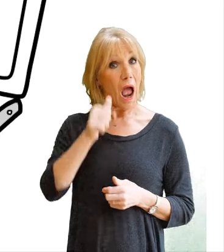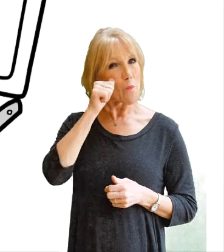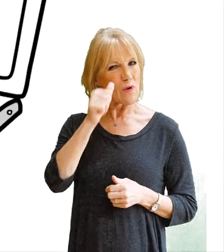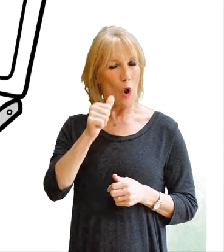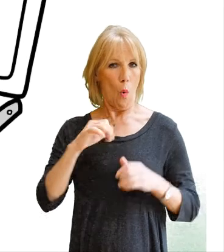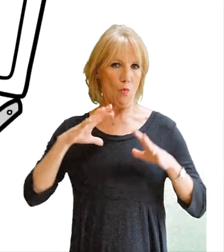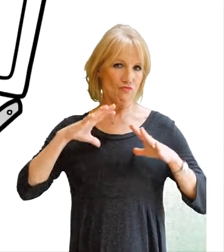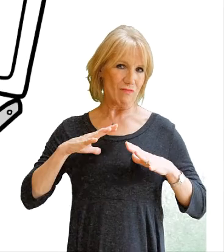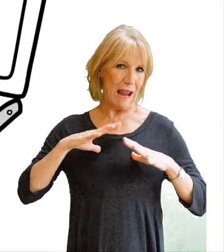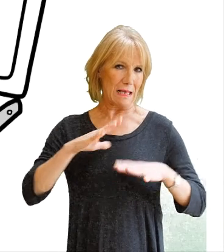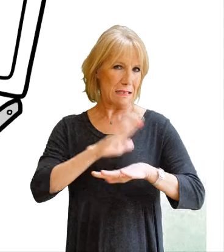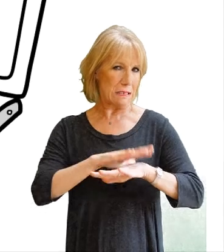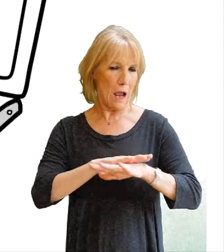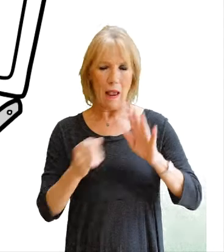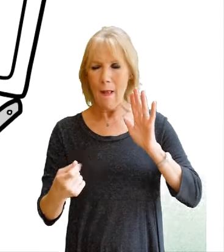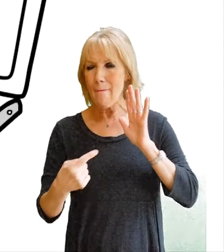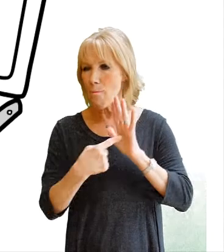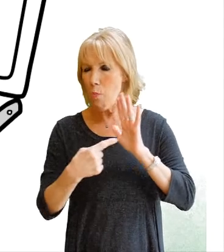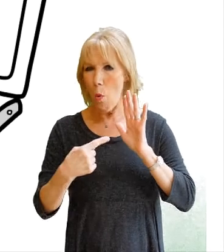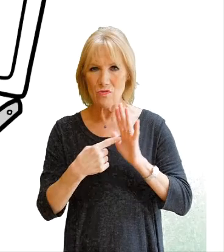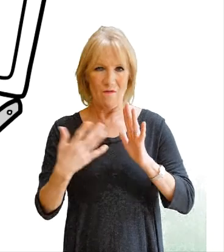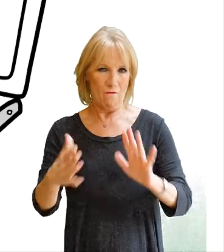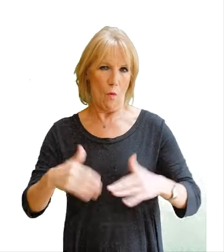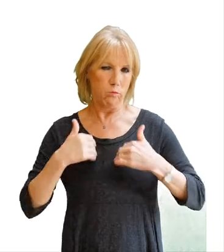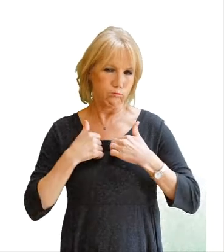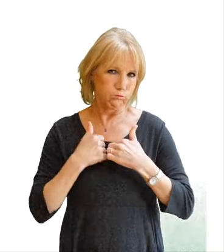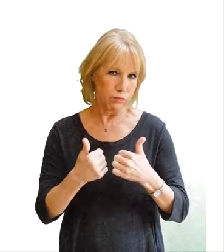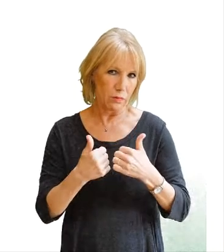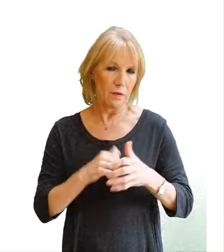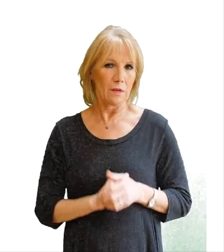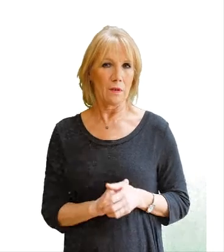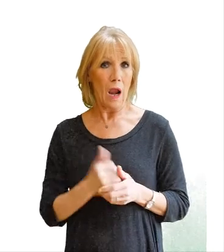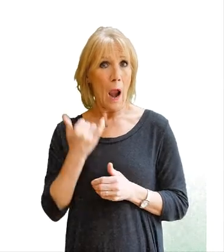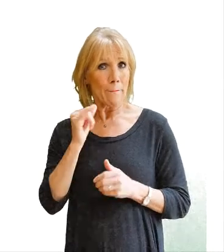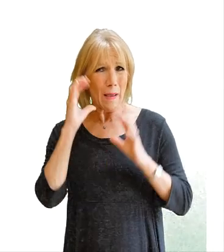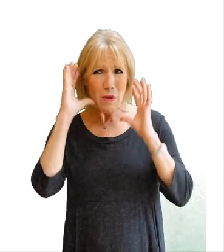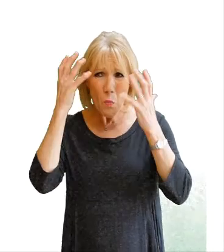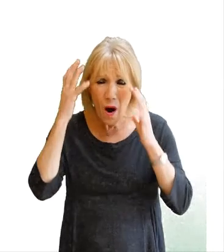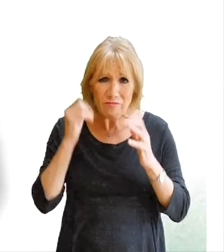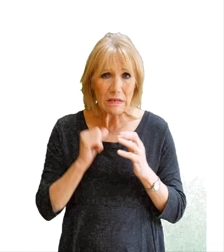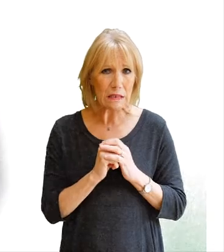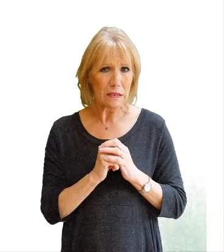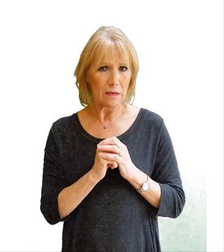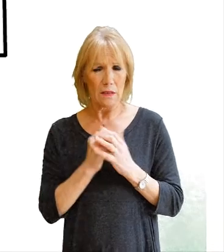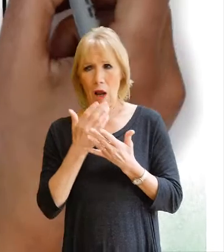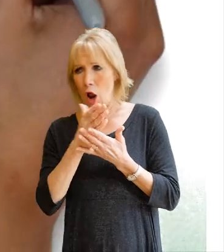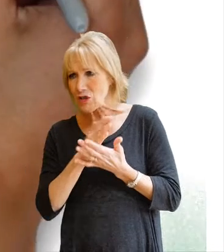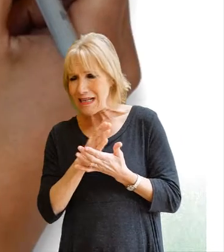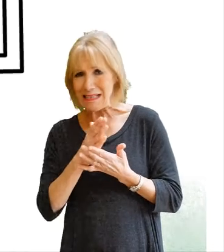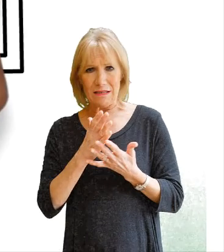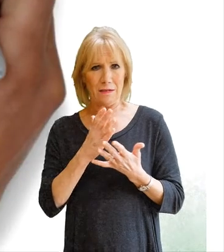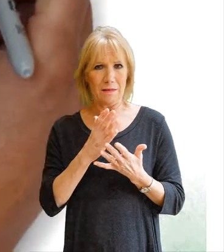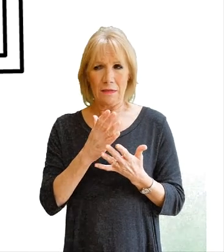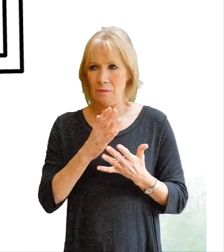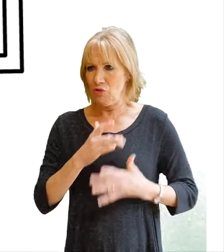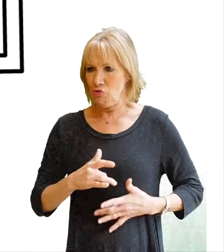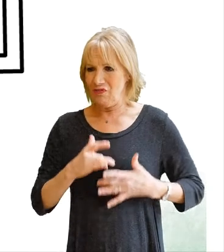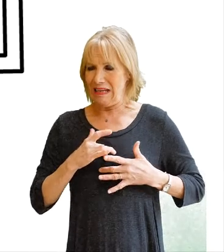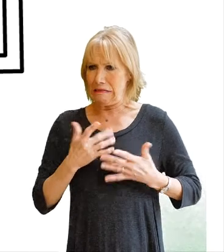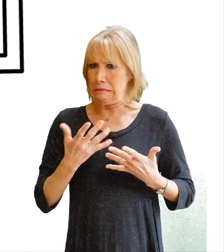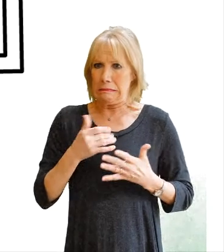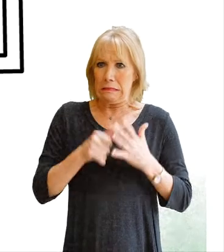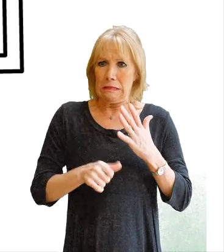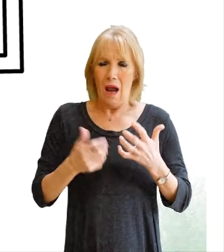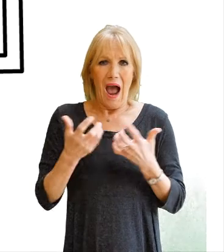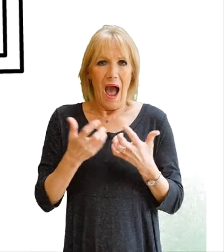your downtime is critical to your well-being. Perhaps the worry and uncertainty means you don't know where to start, but there are things that can